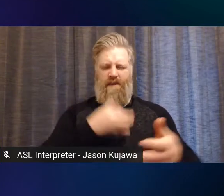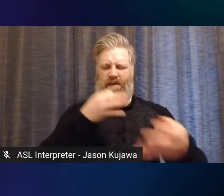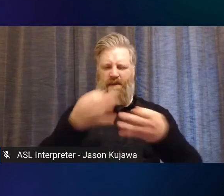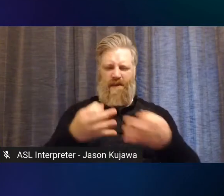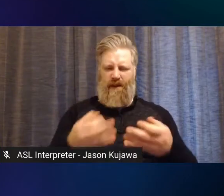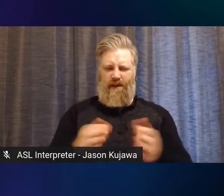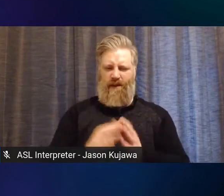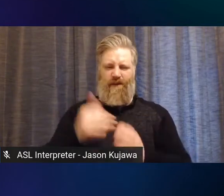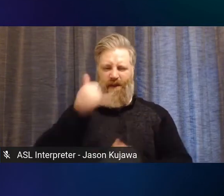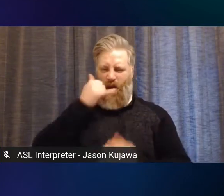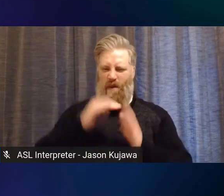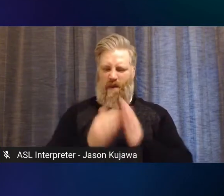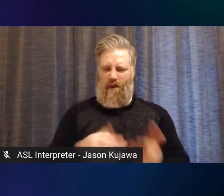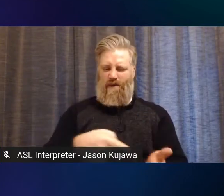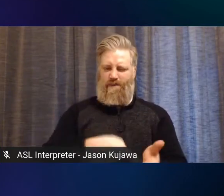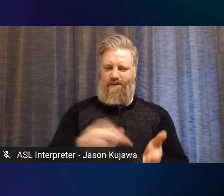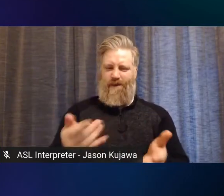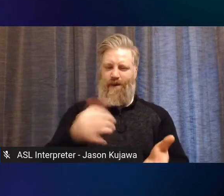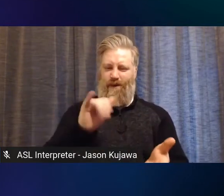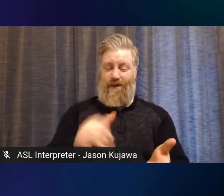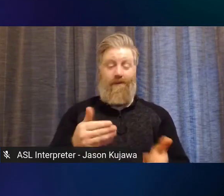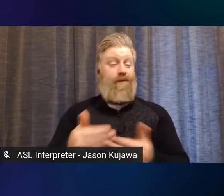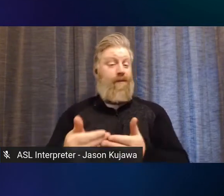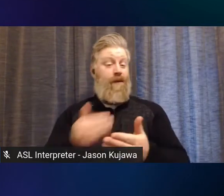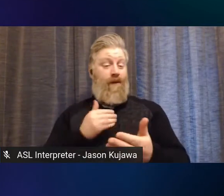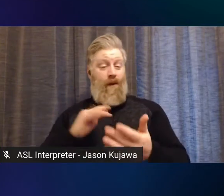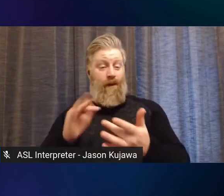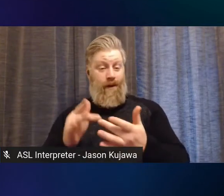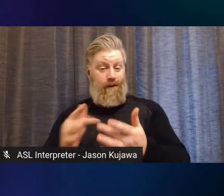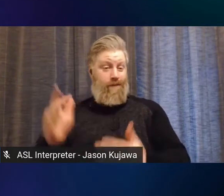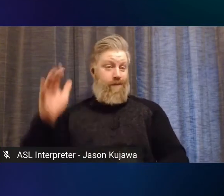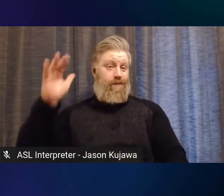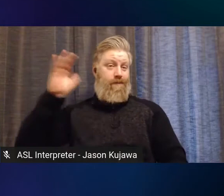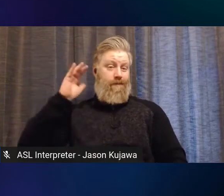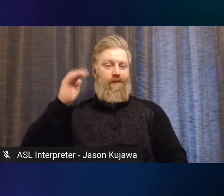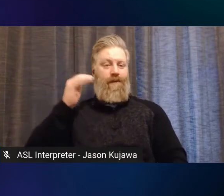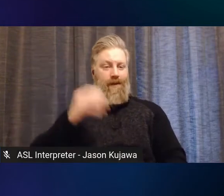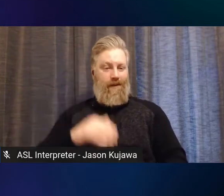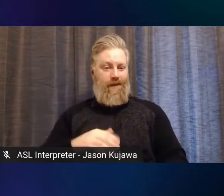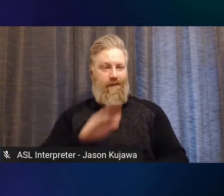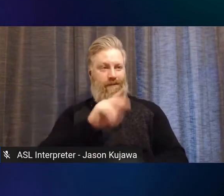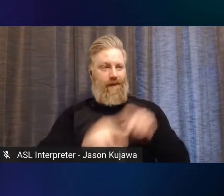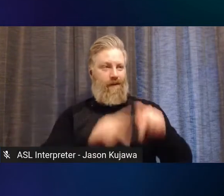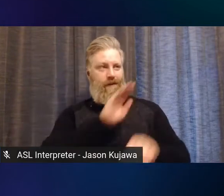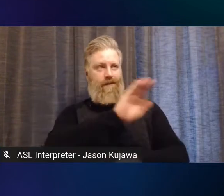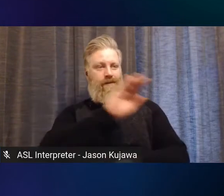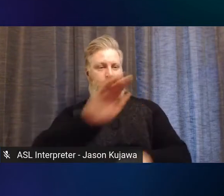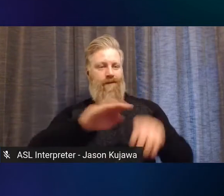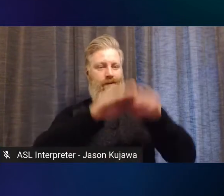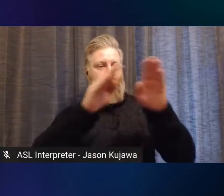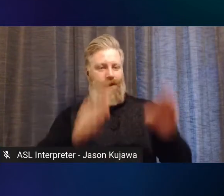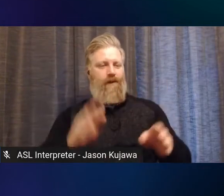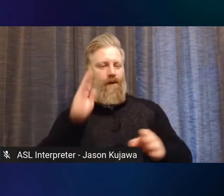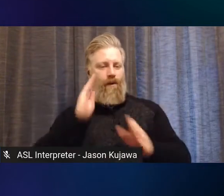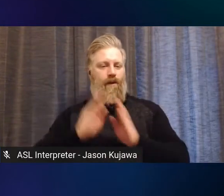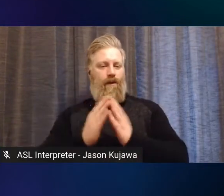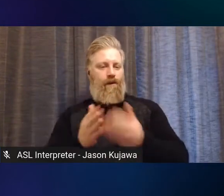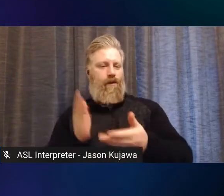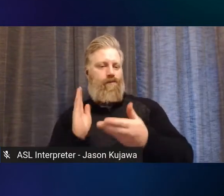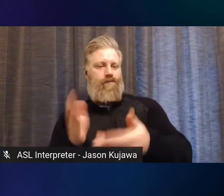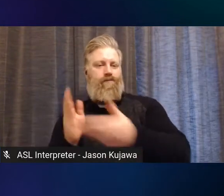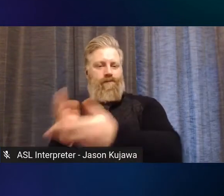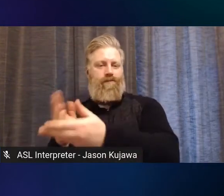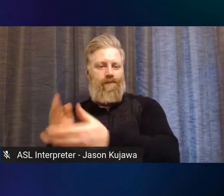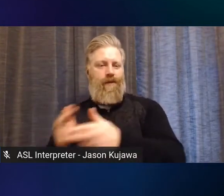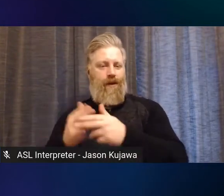in the day before the internet, everybody used to get a book delivered to their home called the phone book, the yellow pages or the white pages for